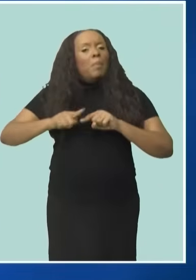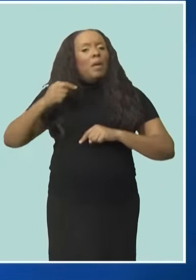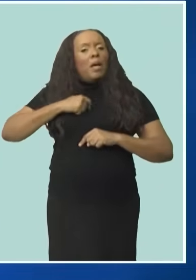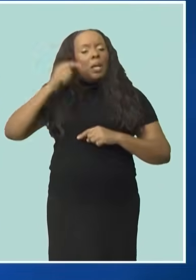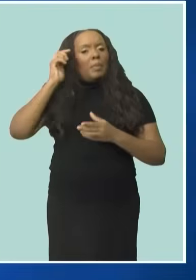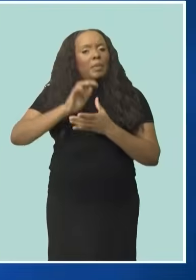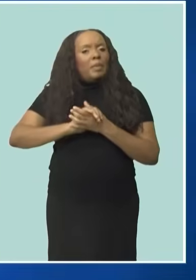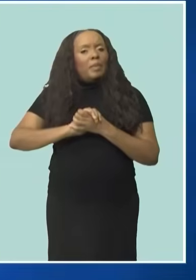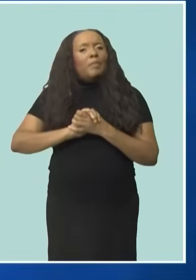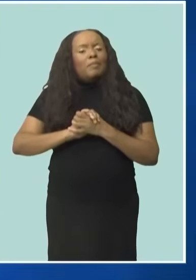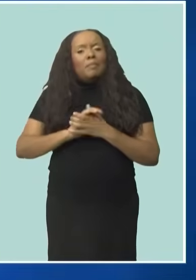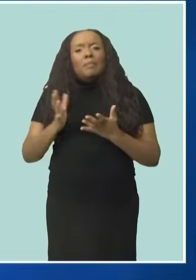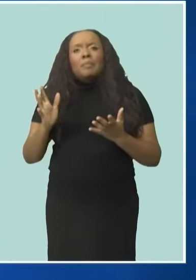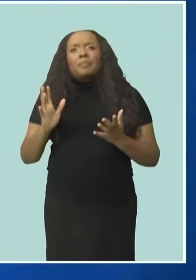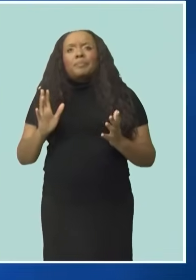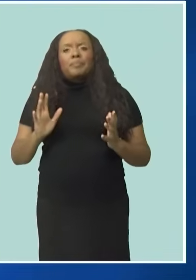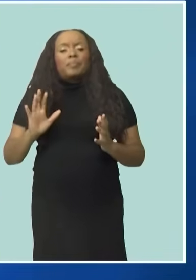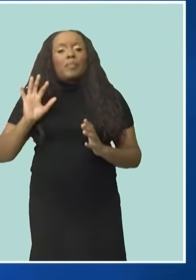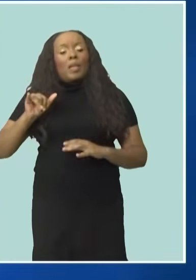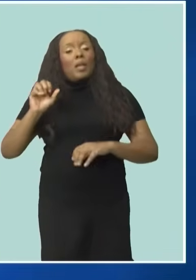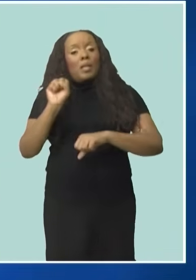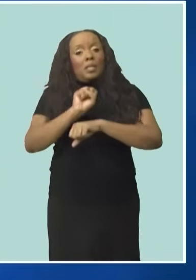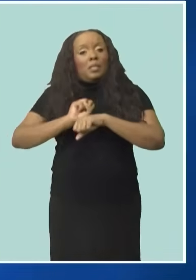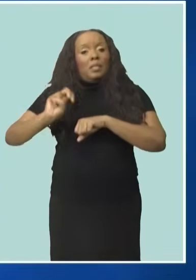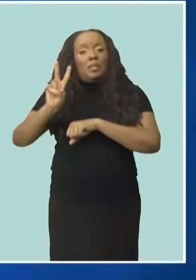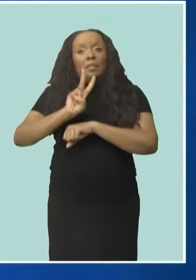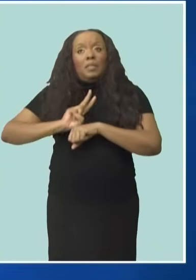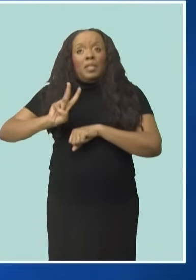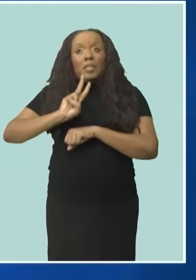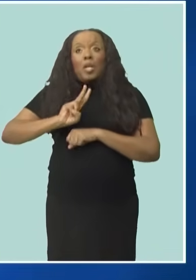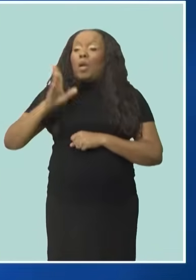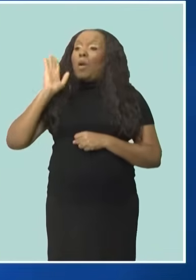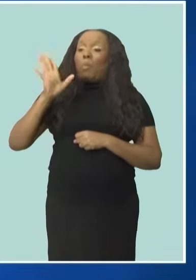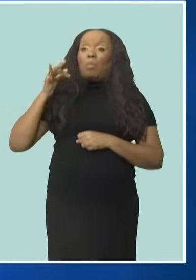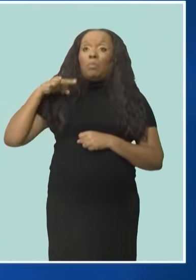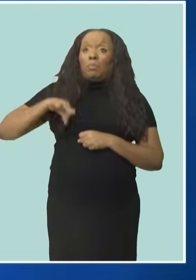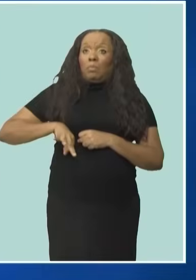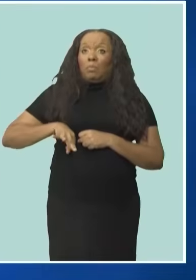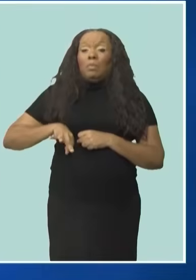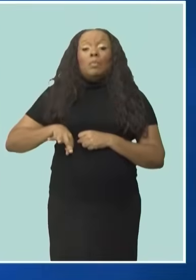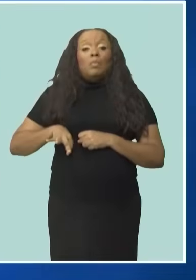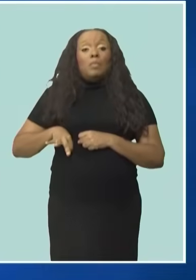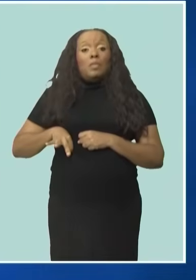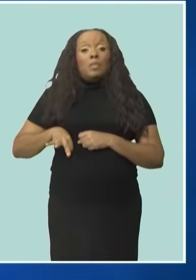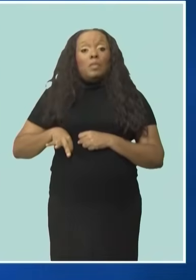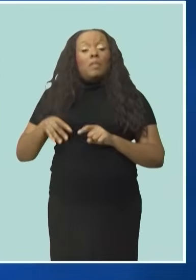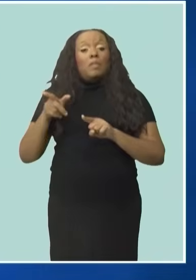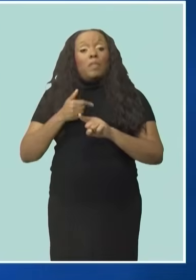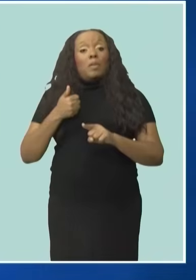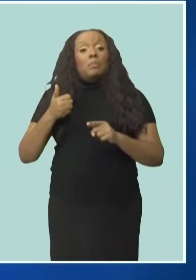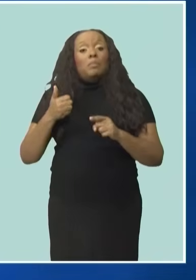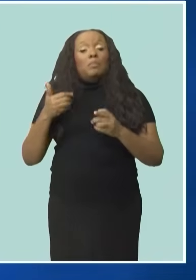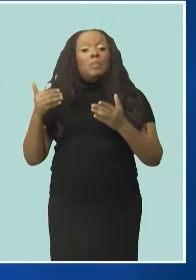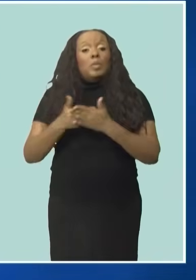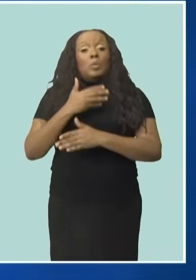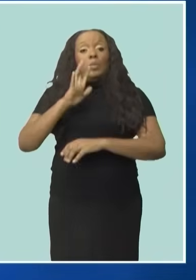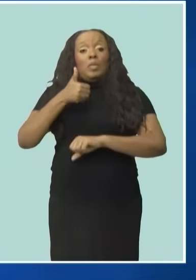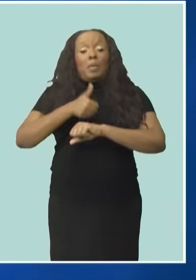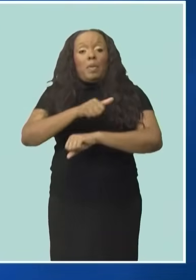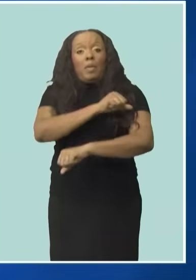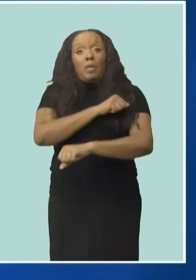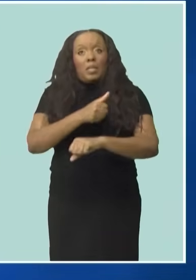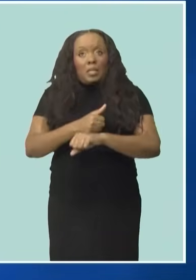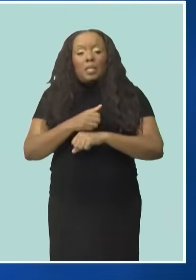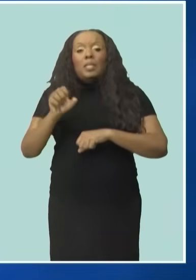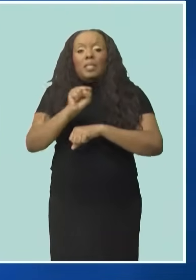me to say that his country too will benefit similarly, because while they too have limited land area,